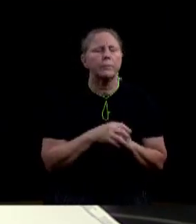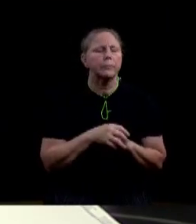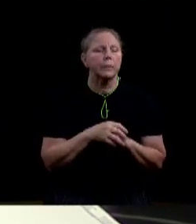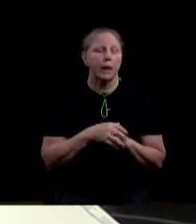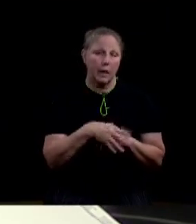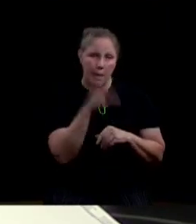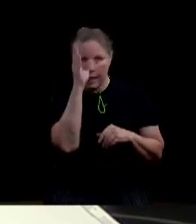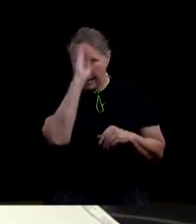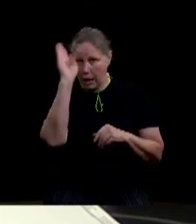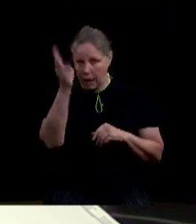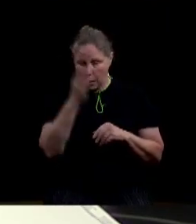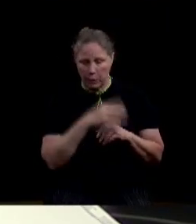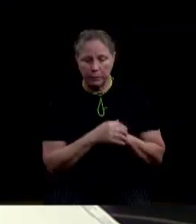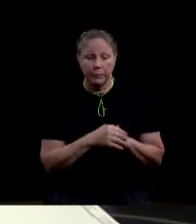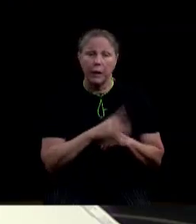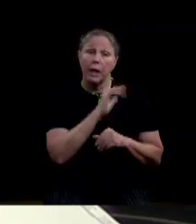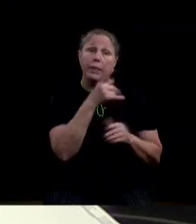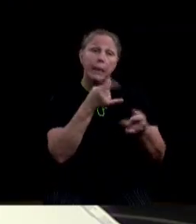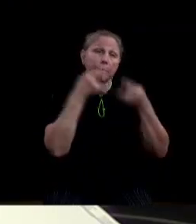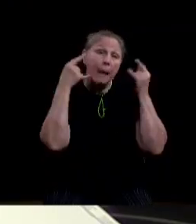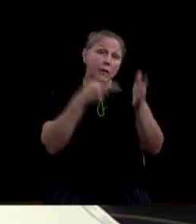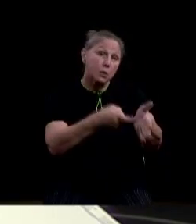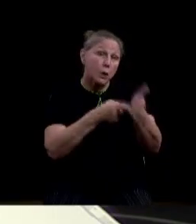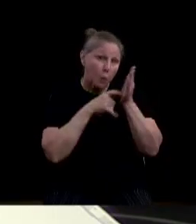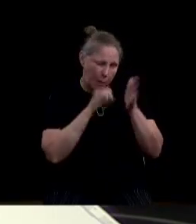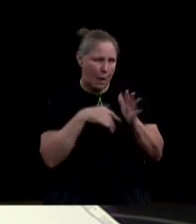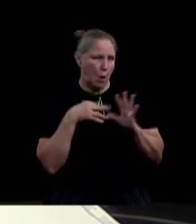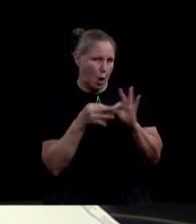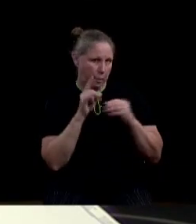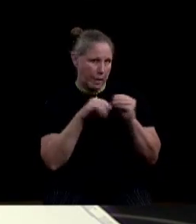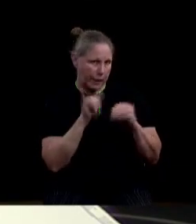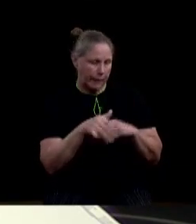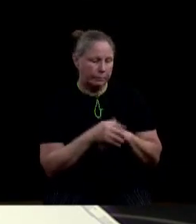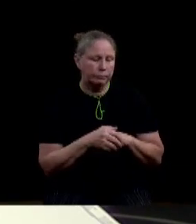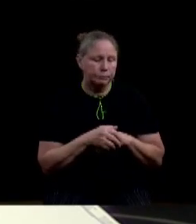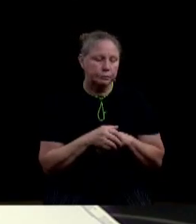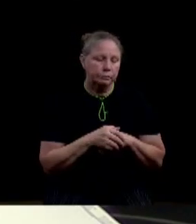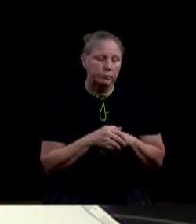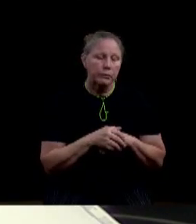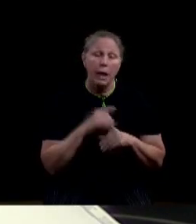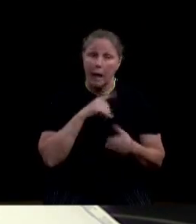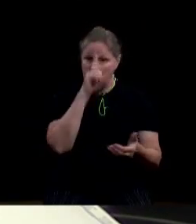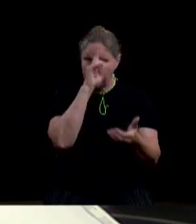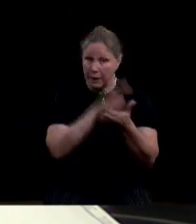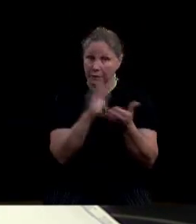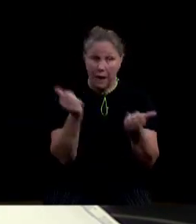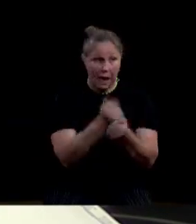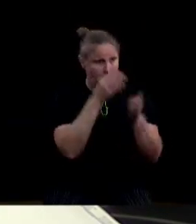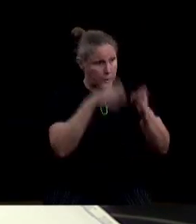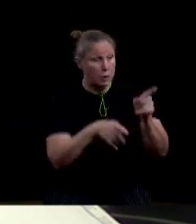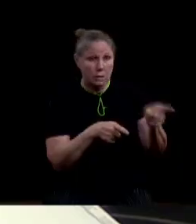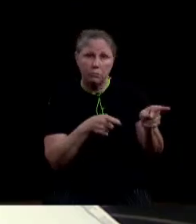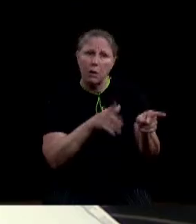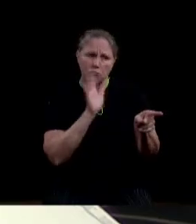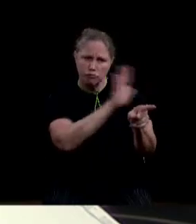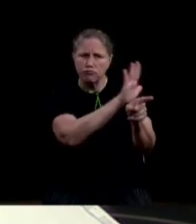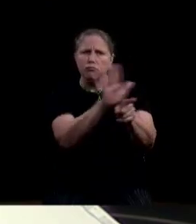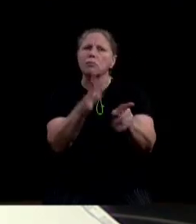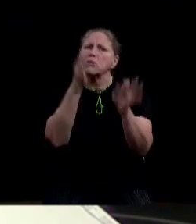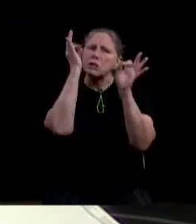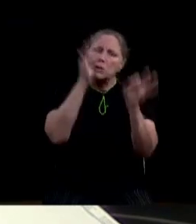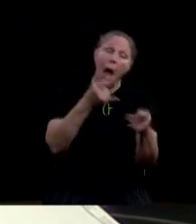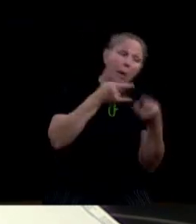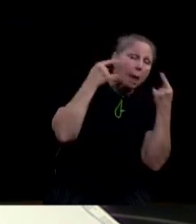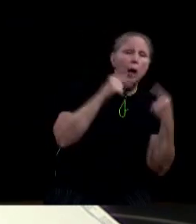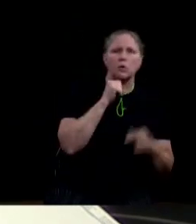order for Waco. I believe every citizen has a right to decide if they want to wear a mask or not. Studies have shown that